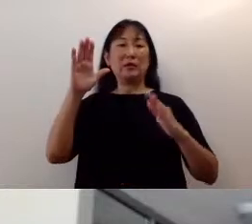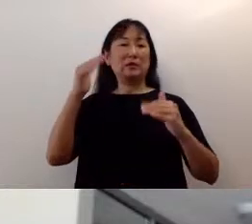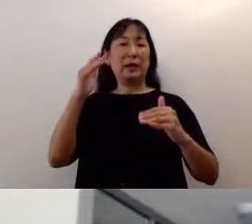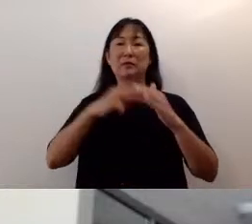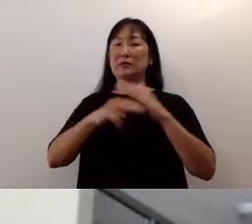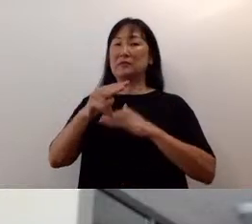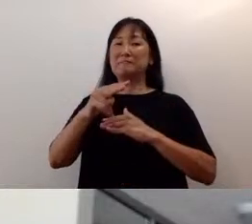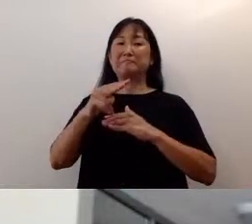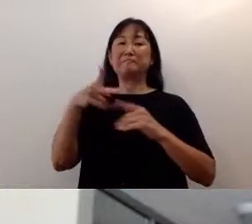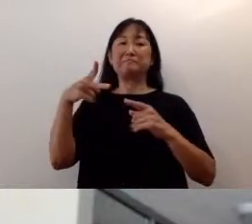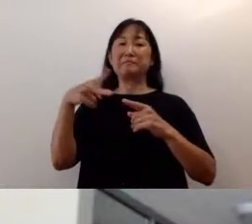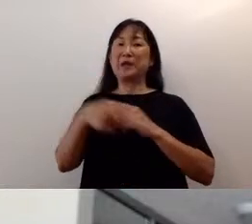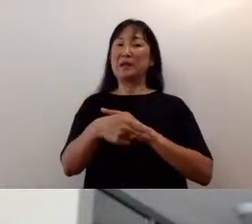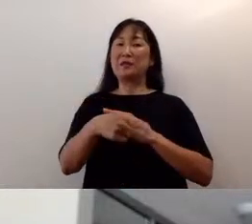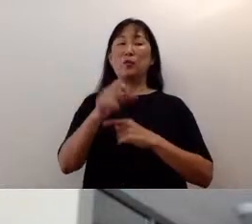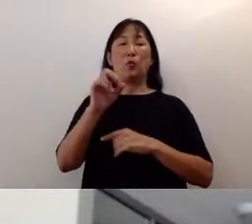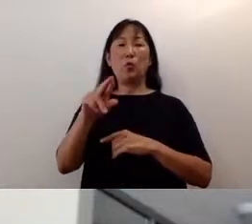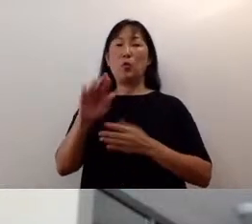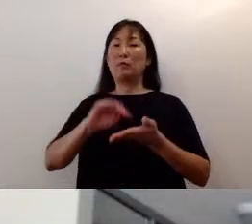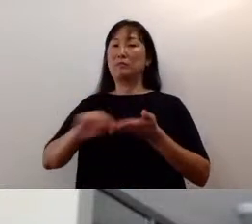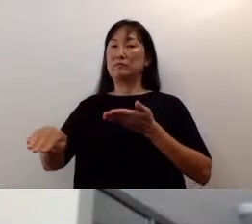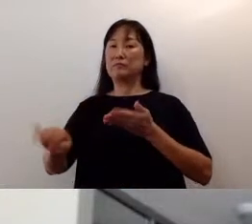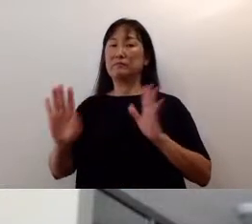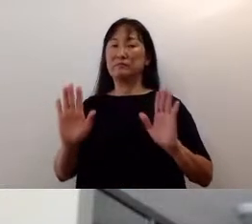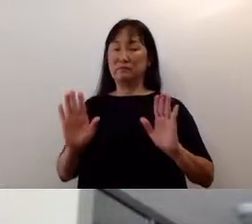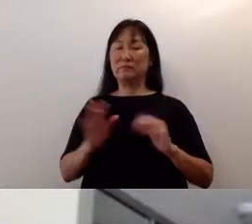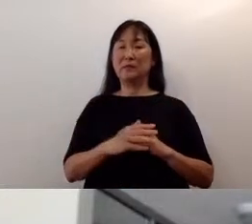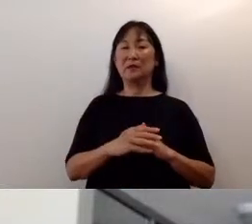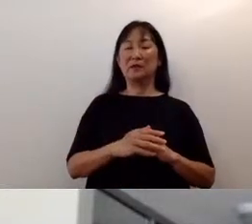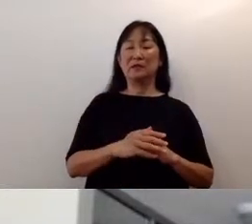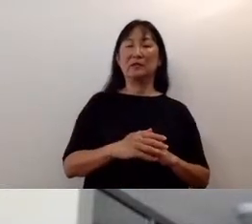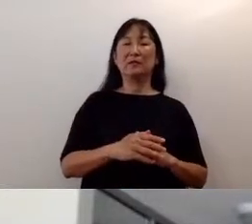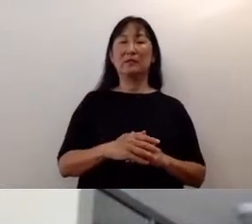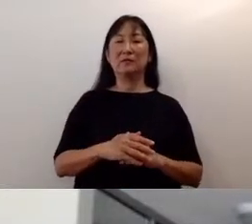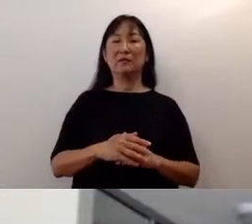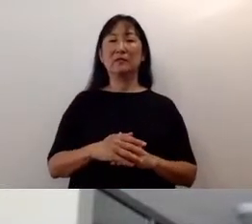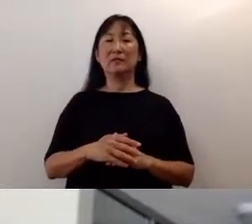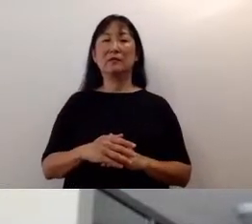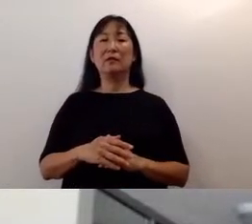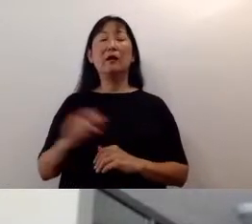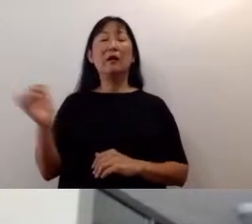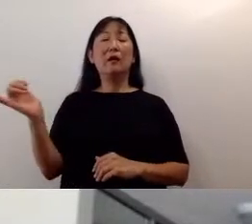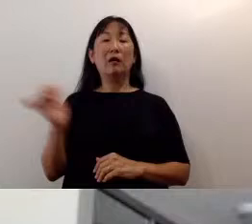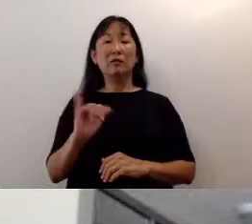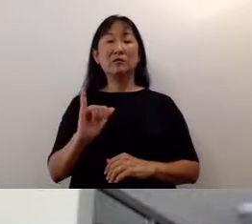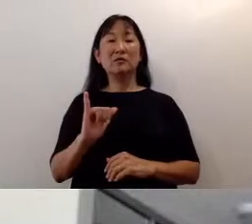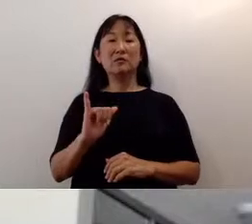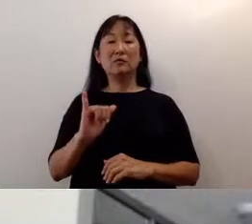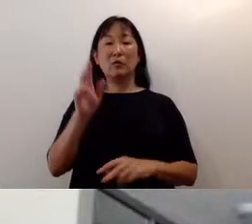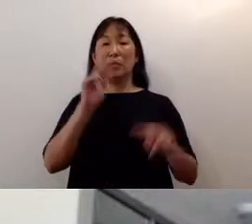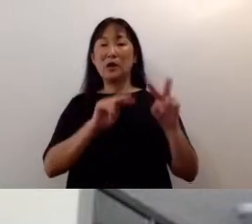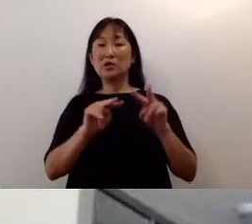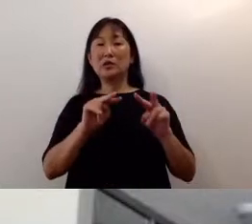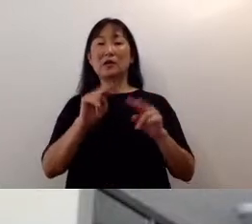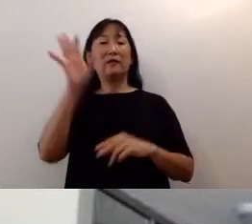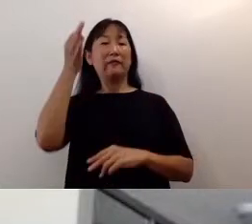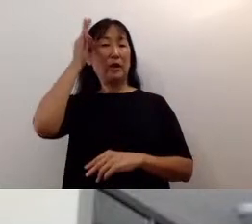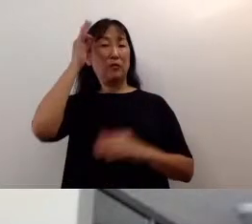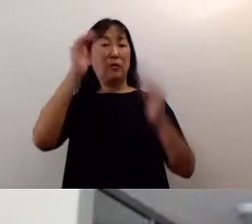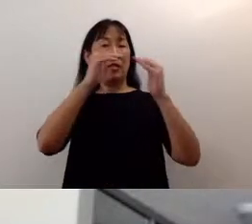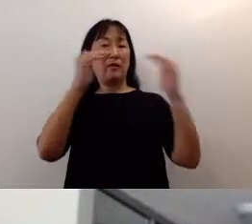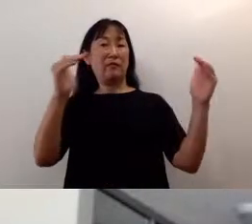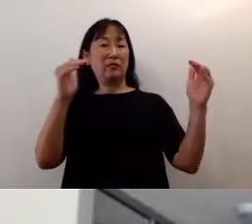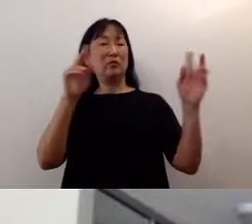pay cuts and that they're trying to find other ways within the budget to handle this. We are also keeping our eye at the federal level to see what Congress